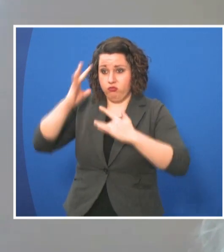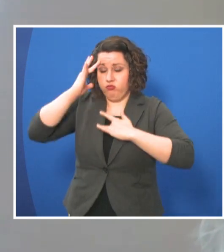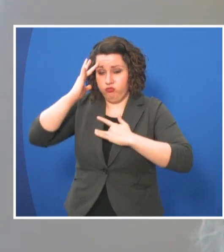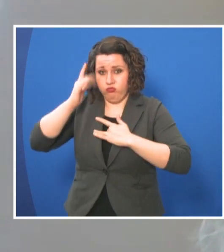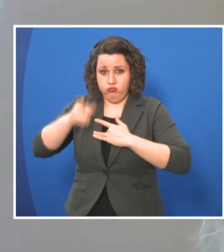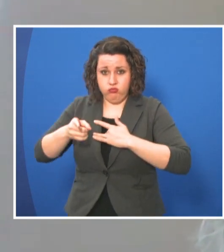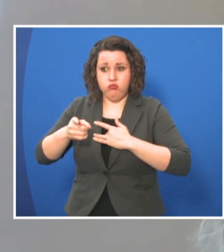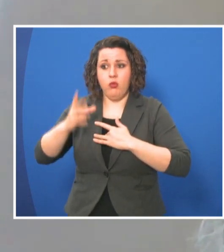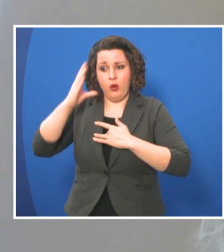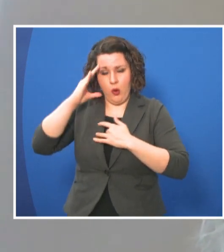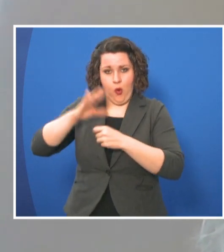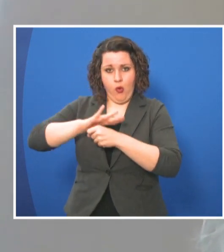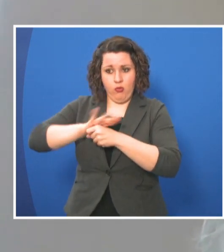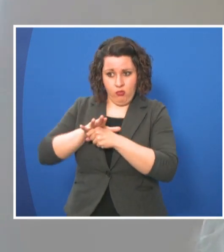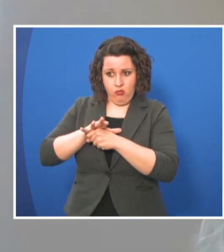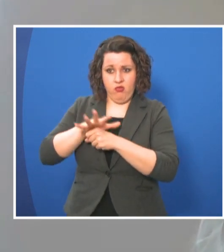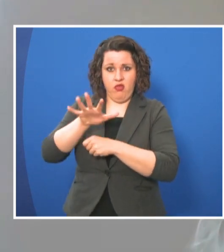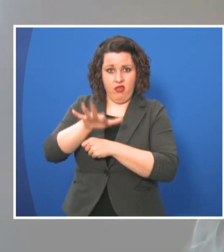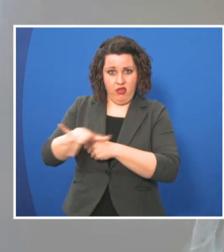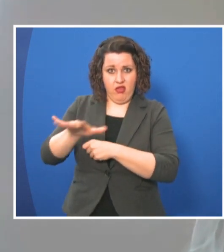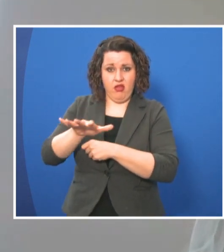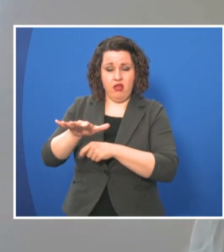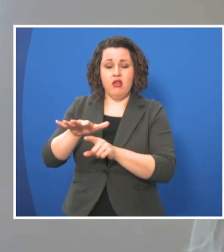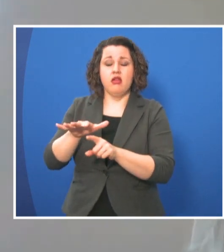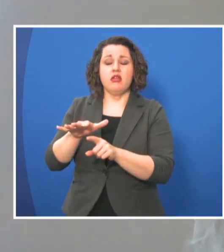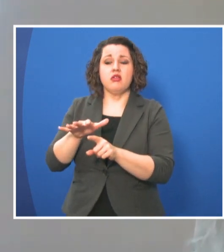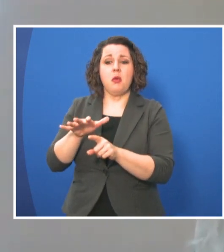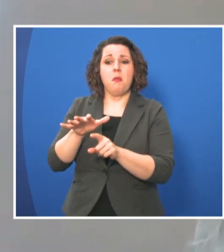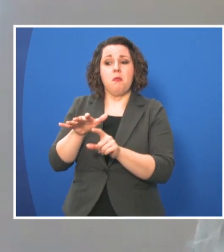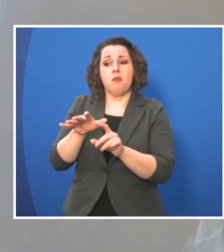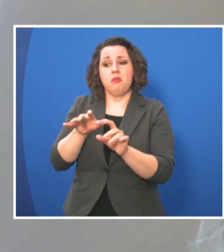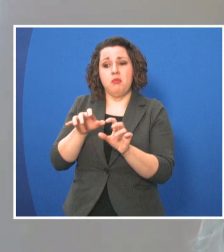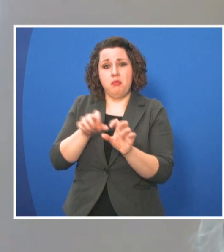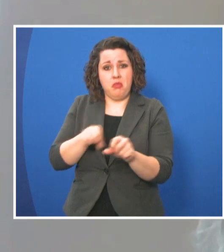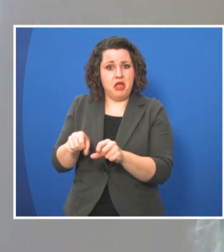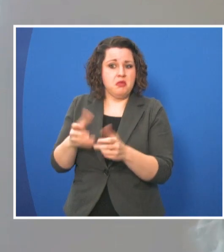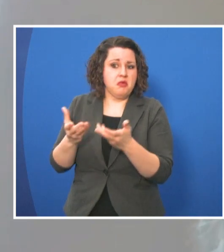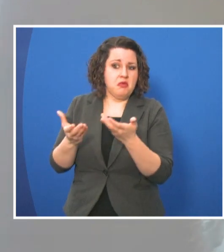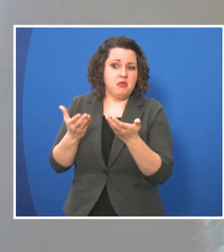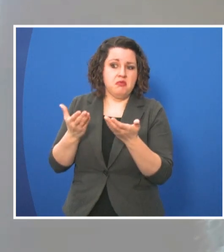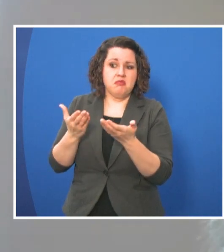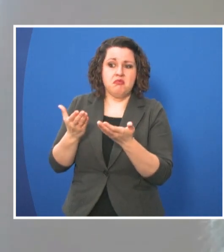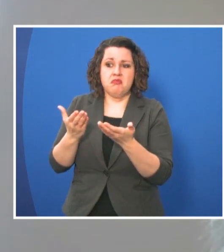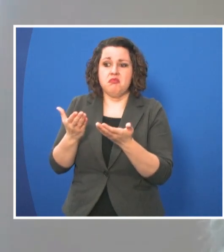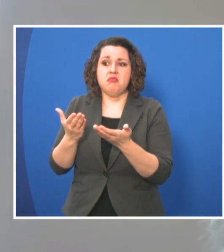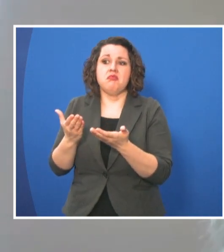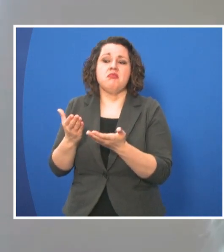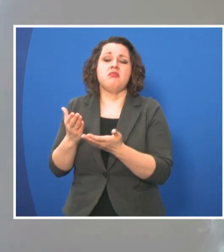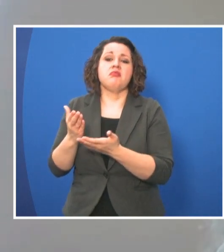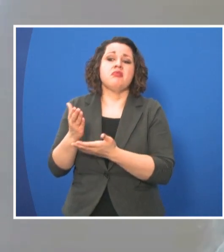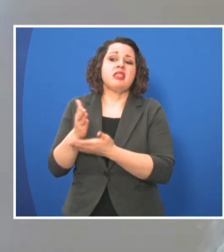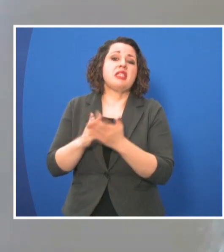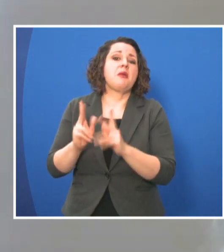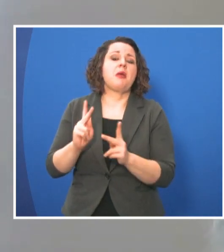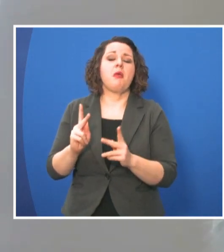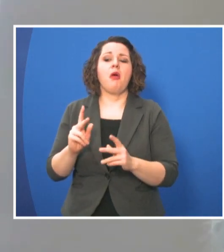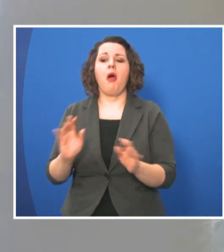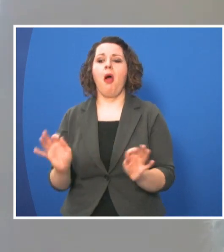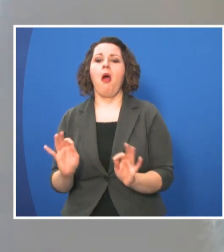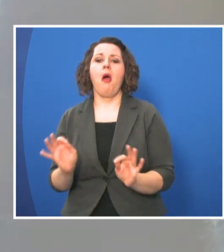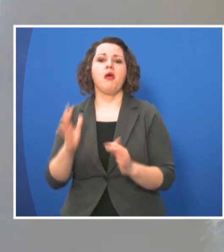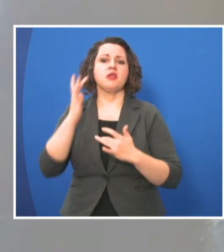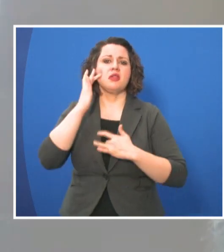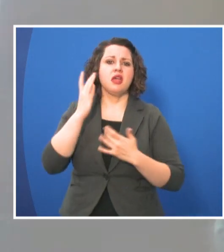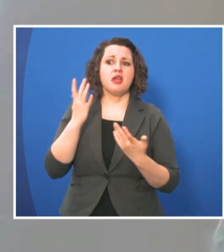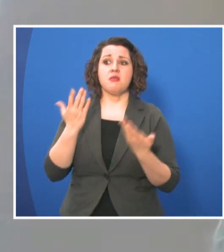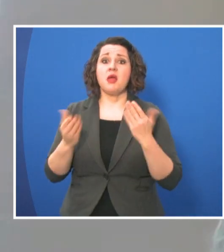is virus activity in that area. And so it's possible that there could have been people who had such mild illness or maybe even no